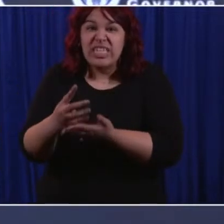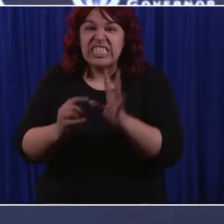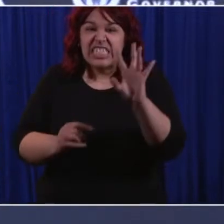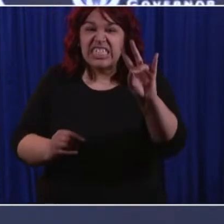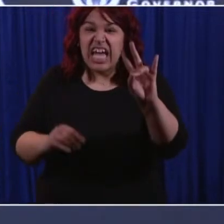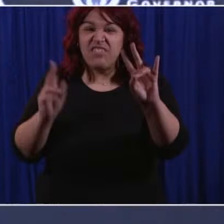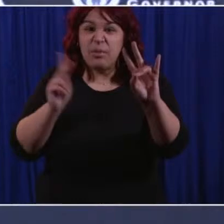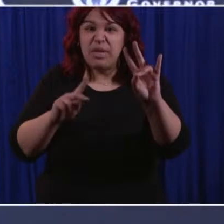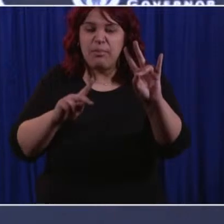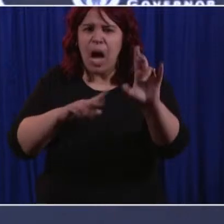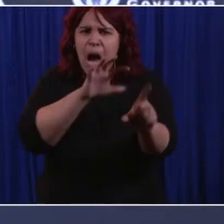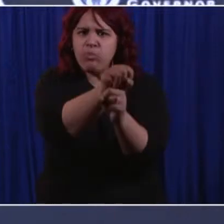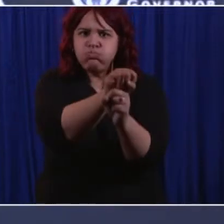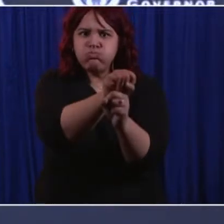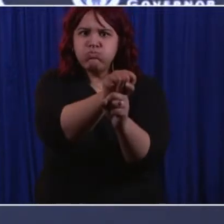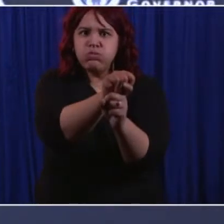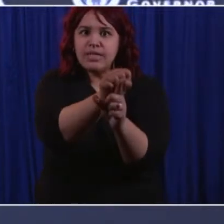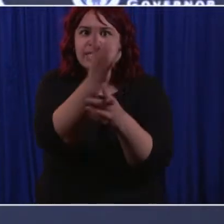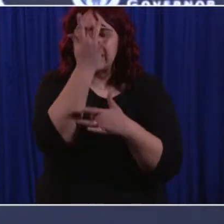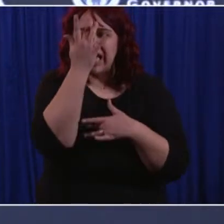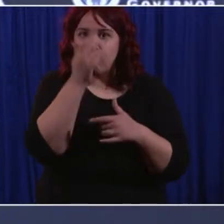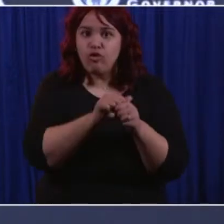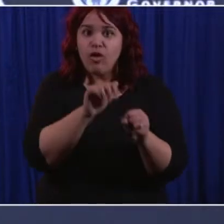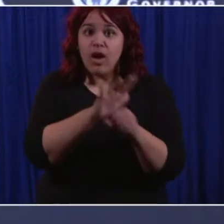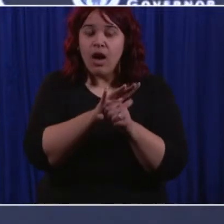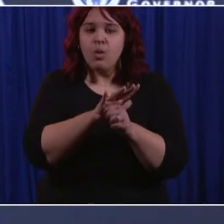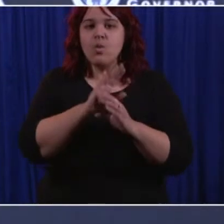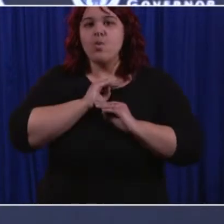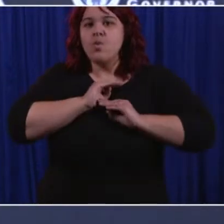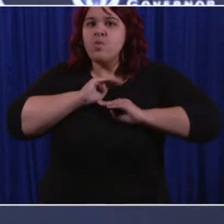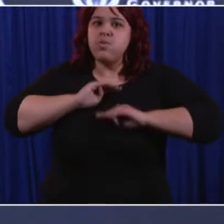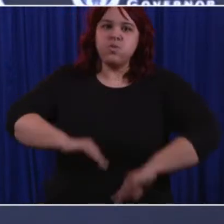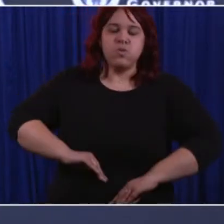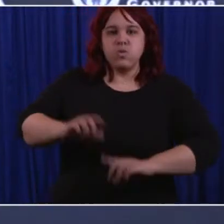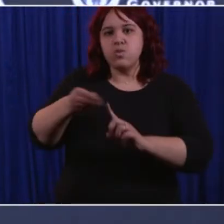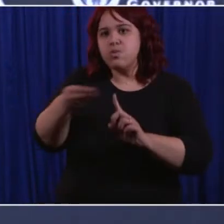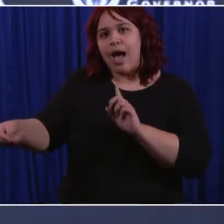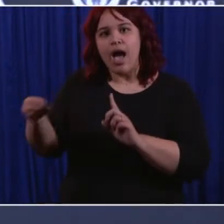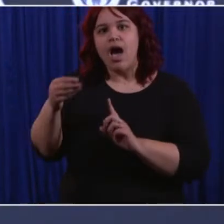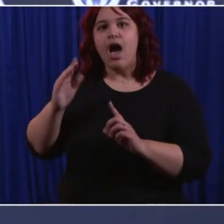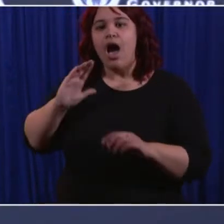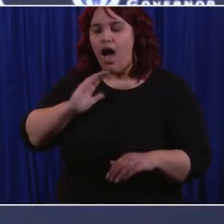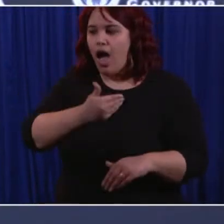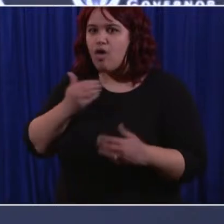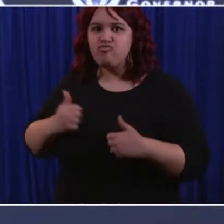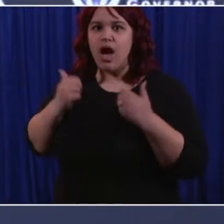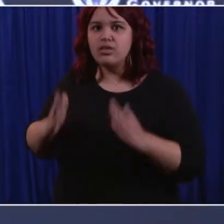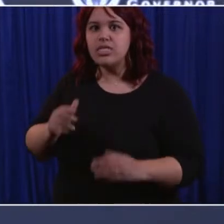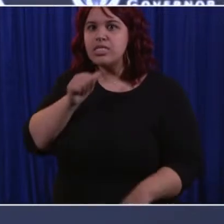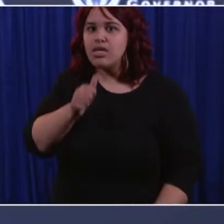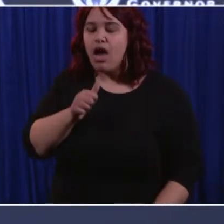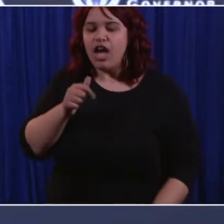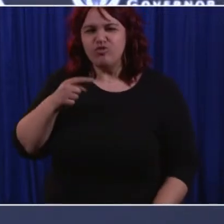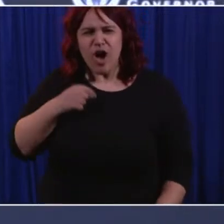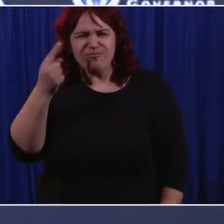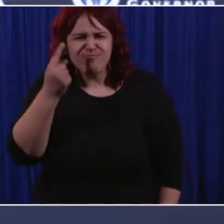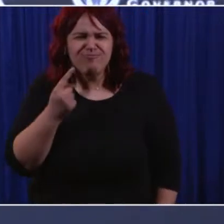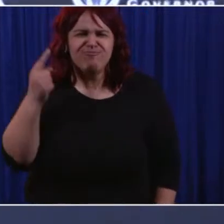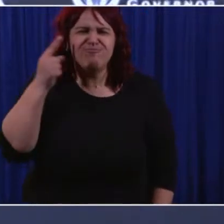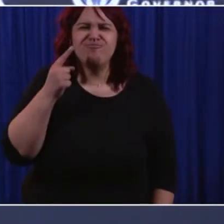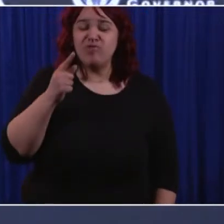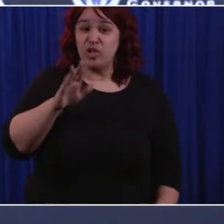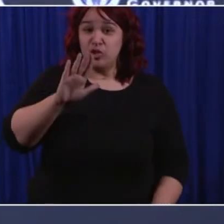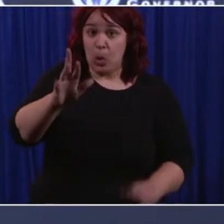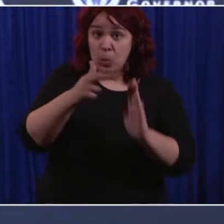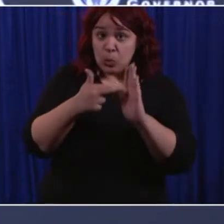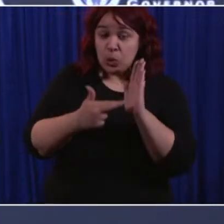it. And so I'm wondering if there's any possibility that there will be any additional restrictions or requirements for who's